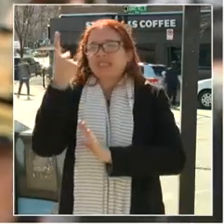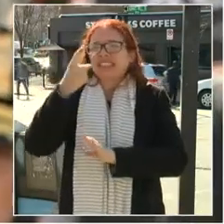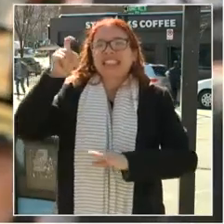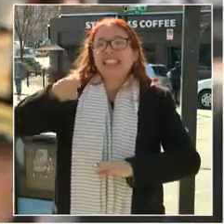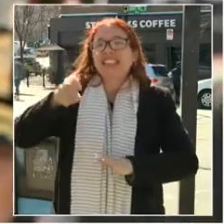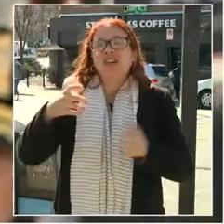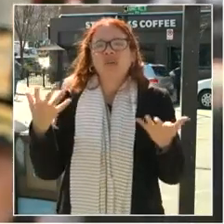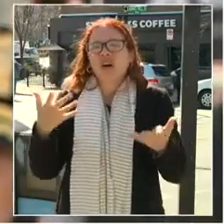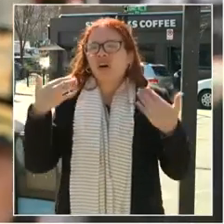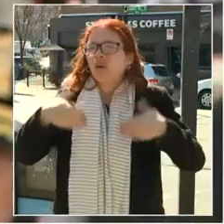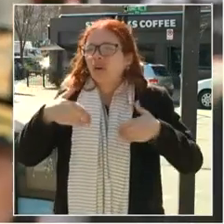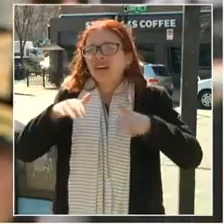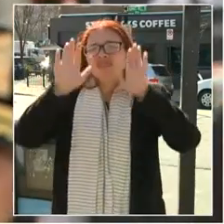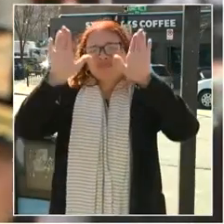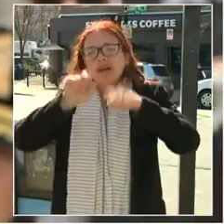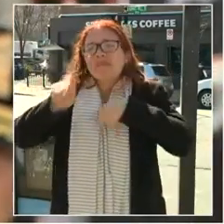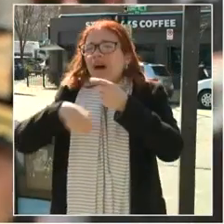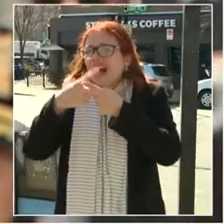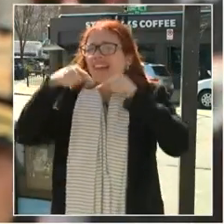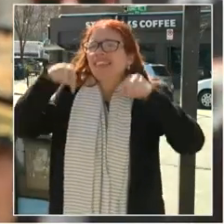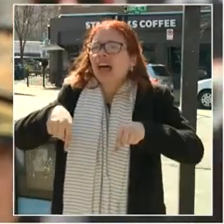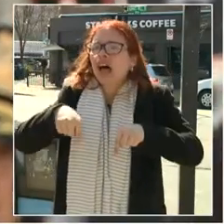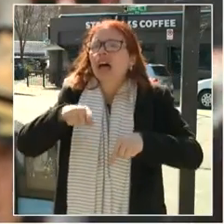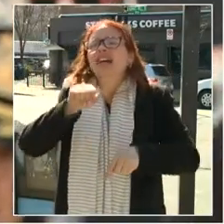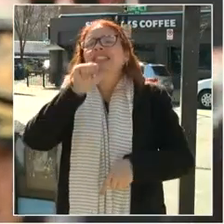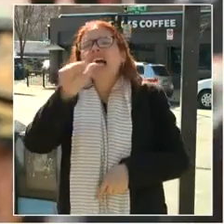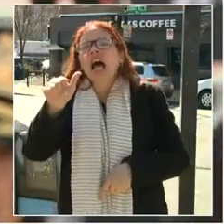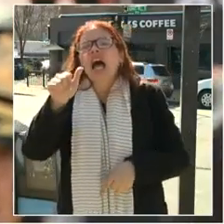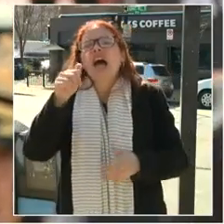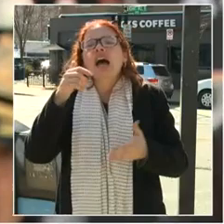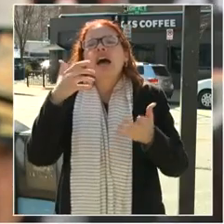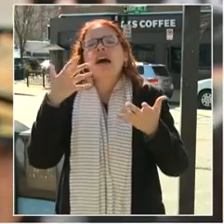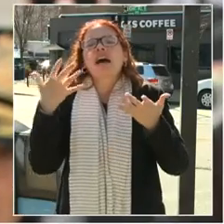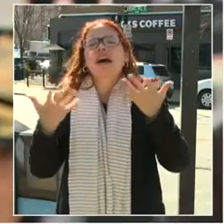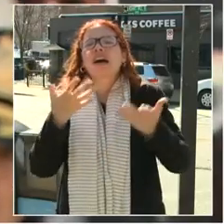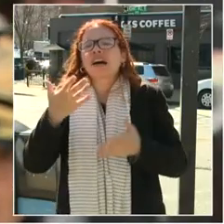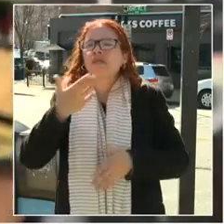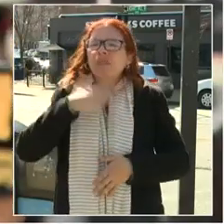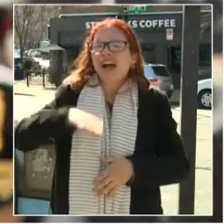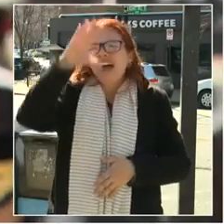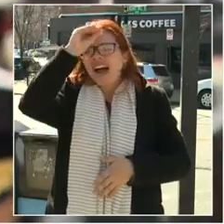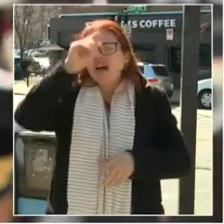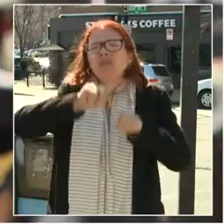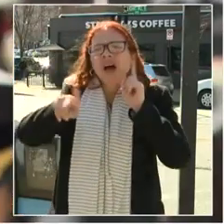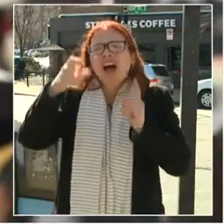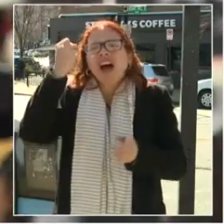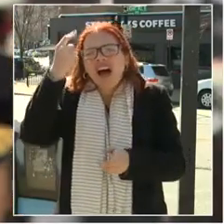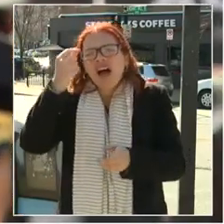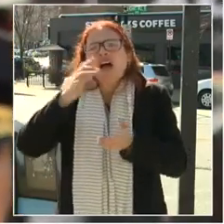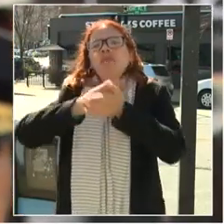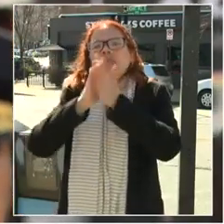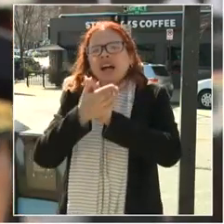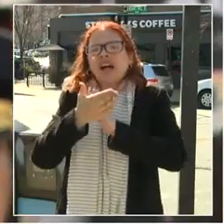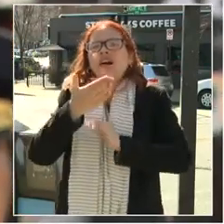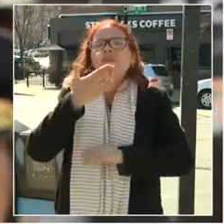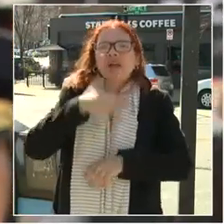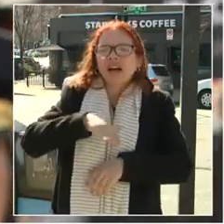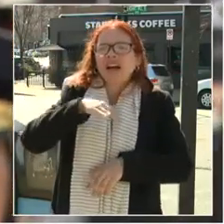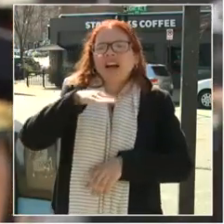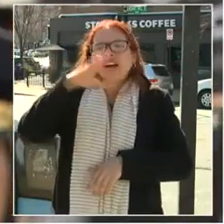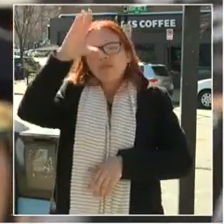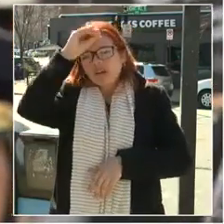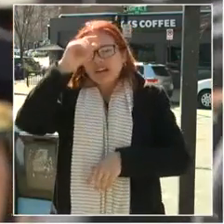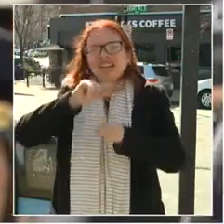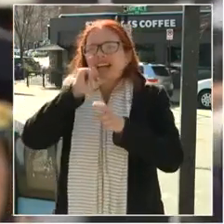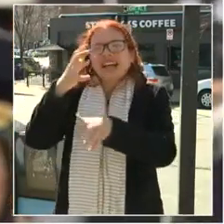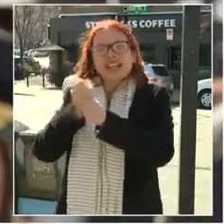we don't believe as much in bad guys. People become bad guys when they don't get what they need. And we've been putting mutual aid on